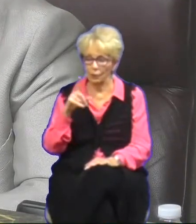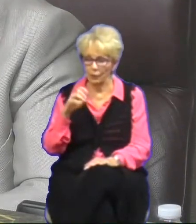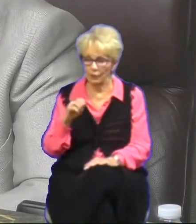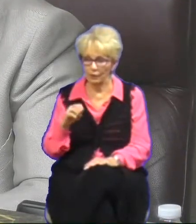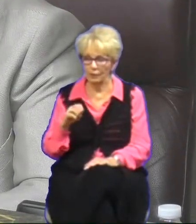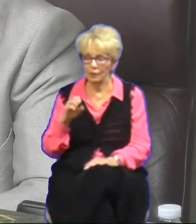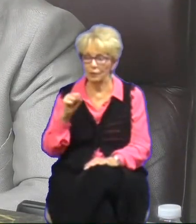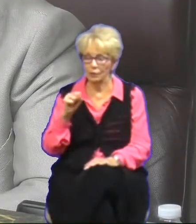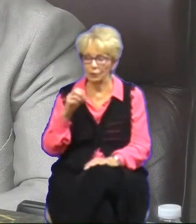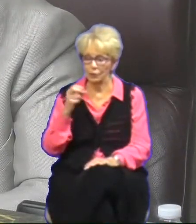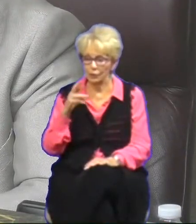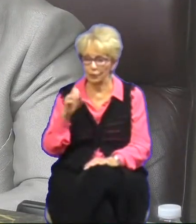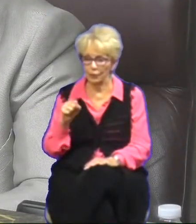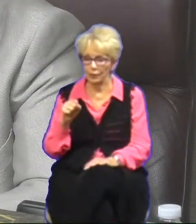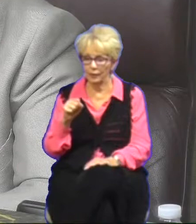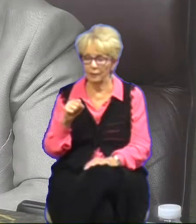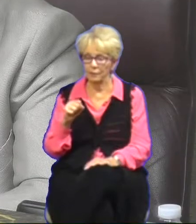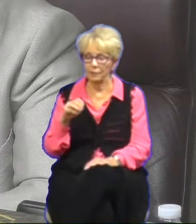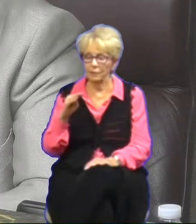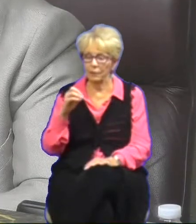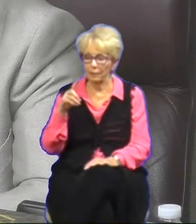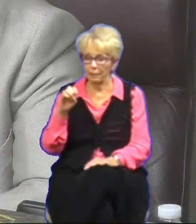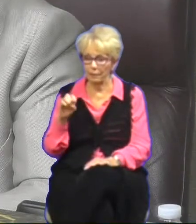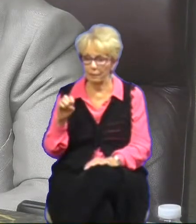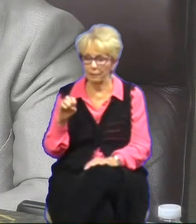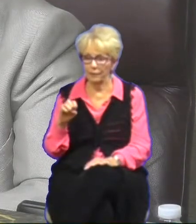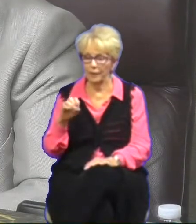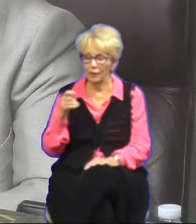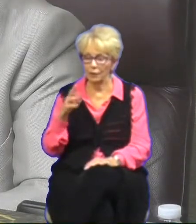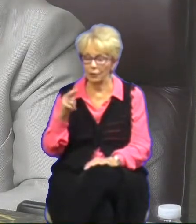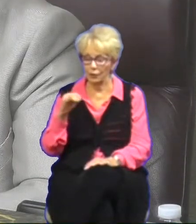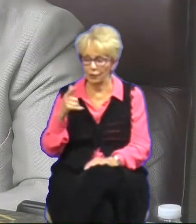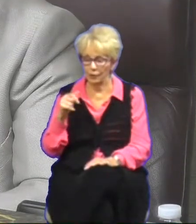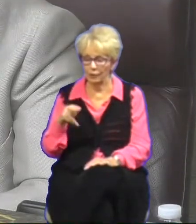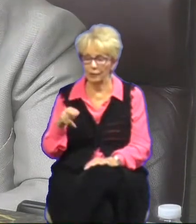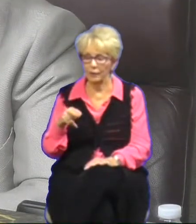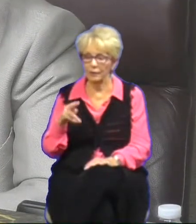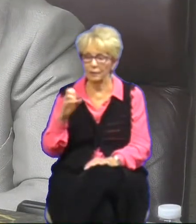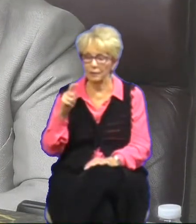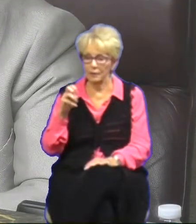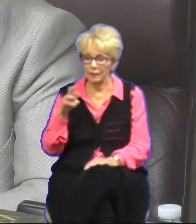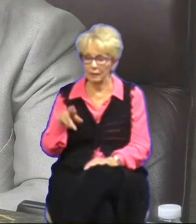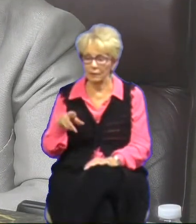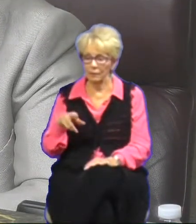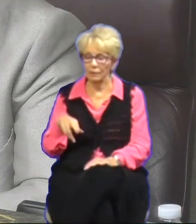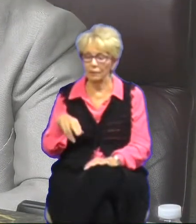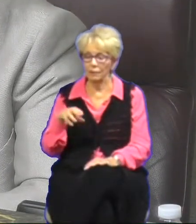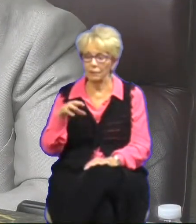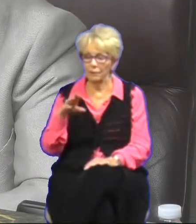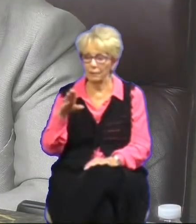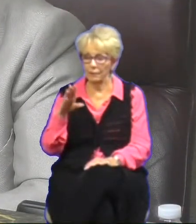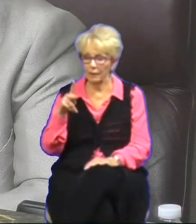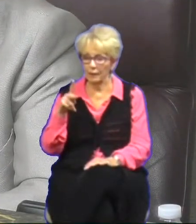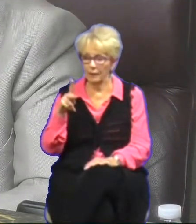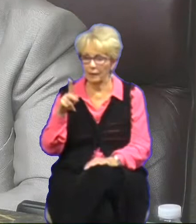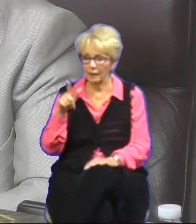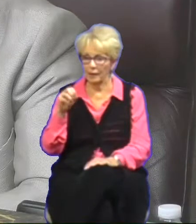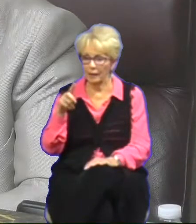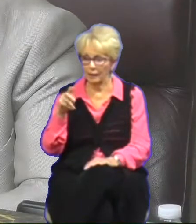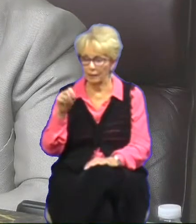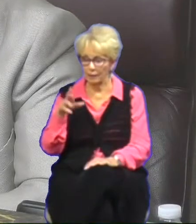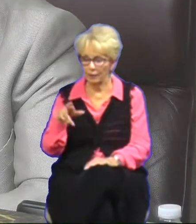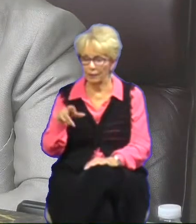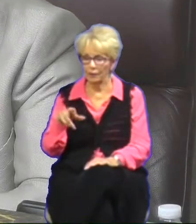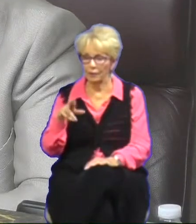Angela Shores, Julia Mode, Chris Jernigan, Bill Steiner, Tony Bova, Polly Ledbetter,